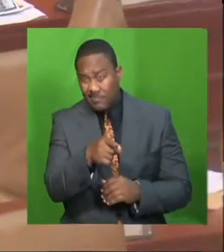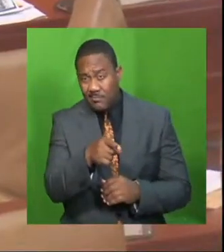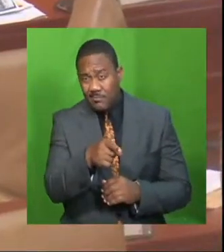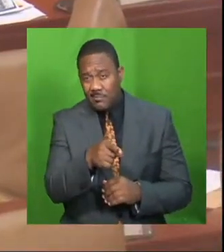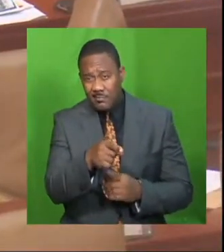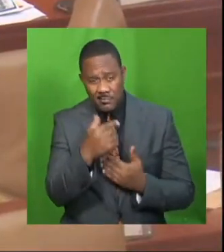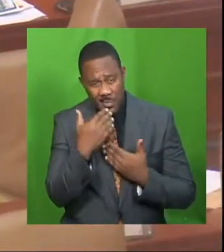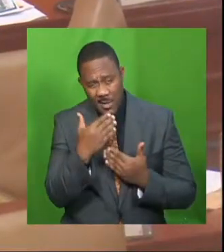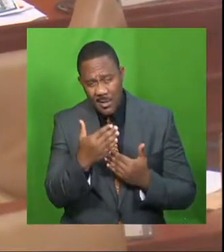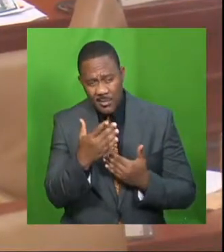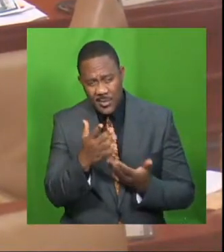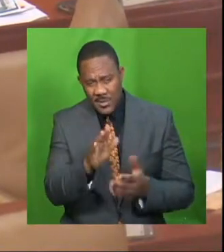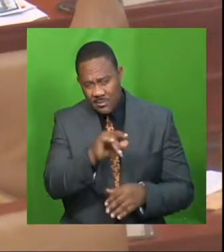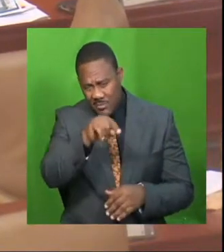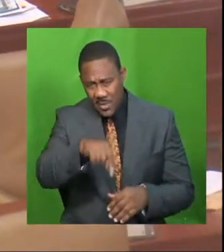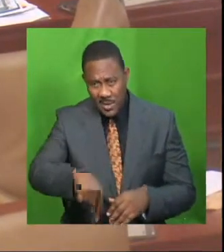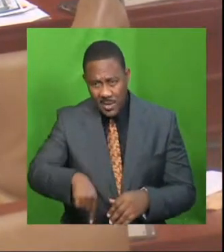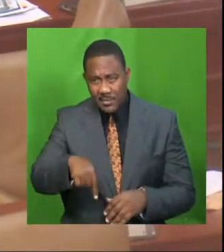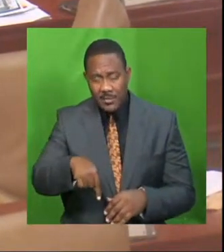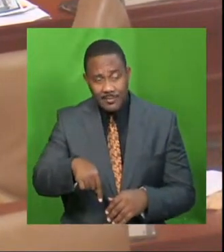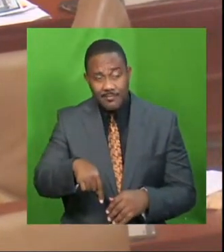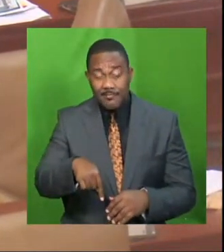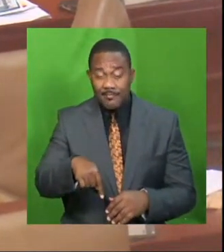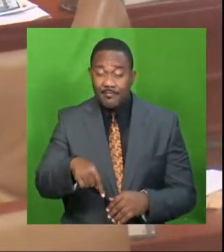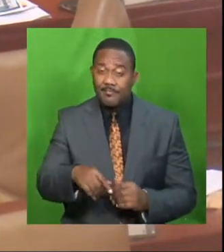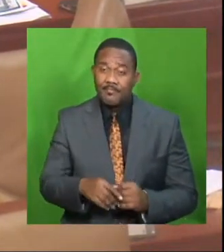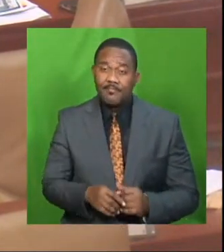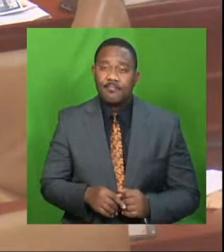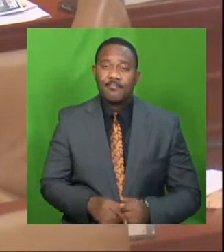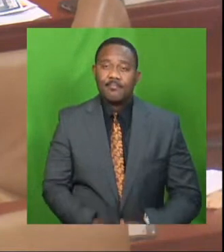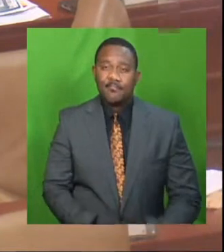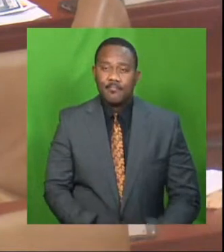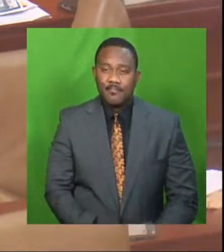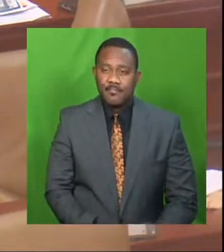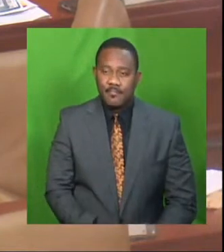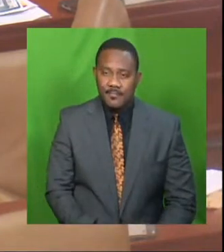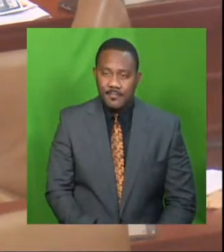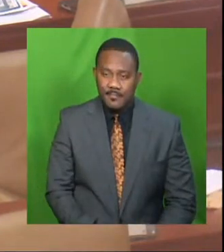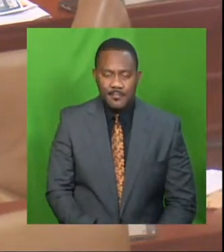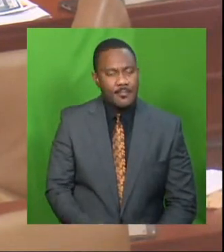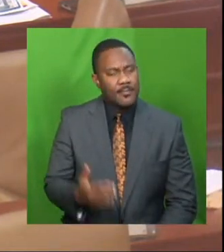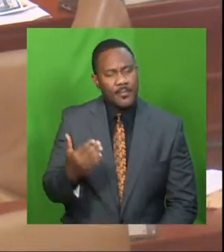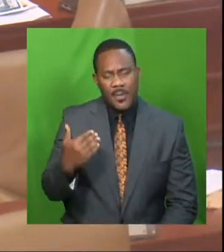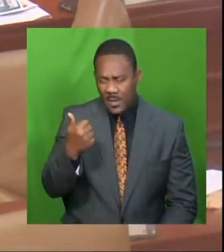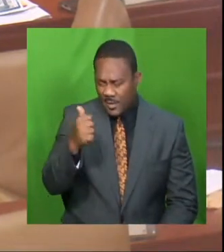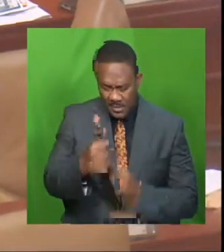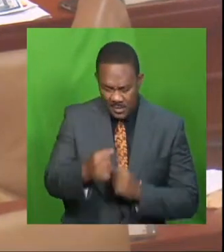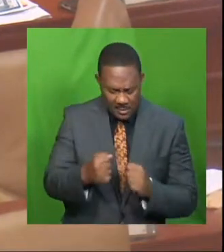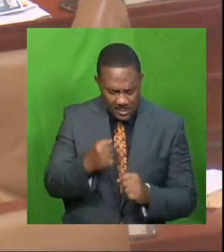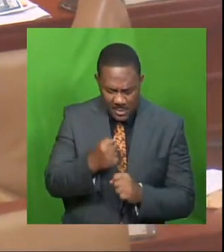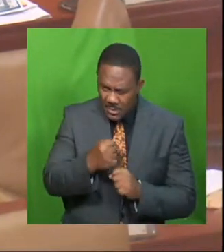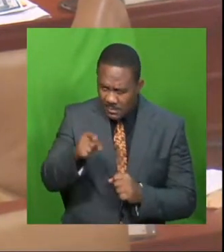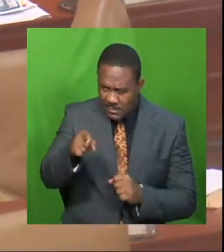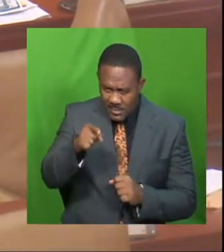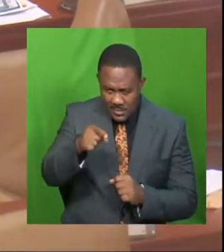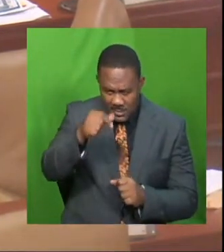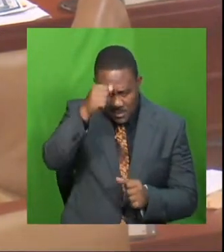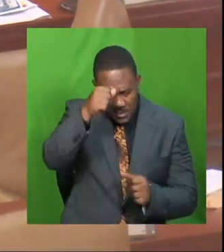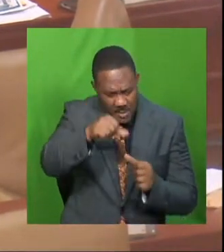his diligence to the House. I want to ask the Minister, in the last 10 years, can you recall how many